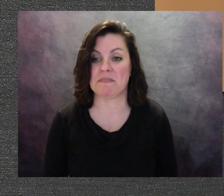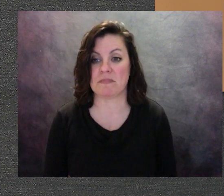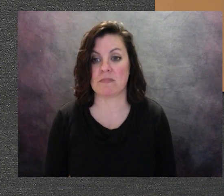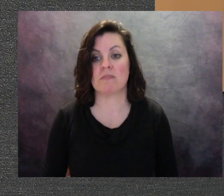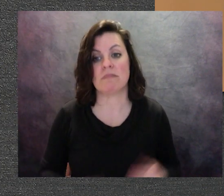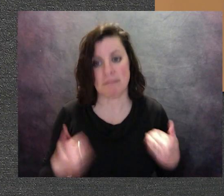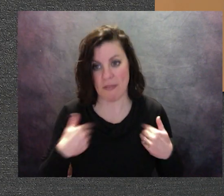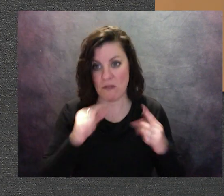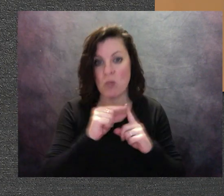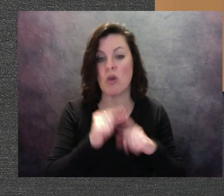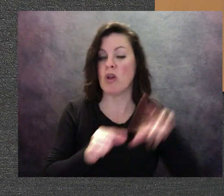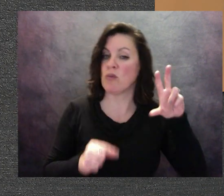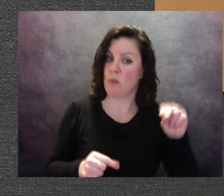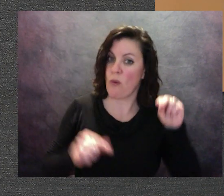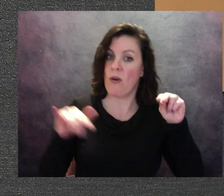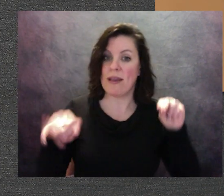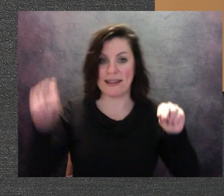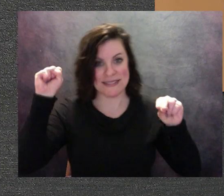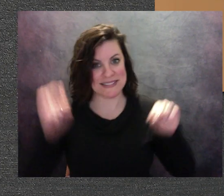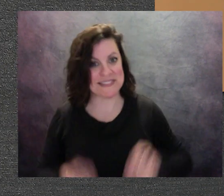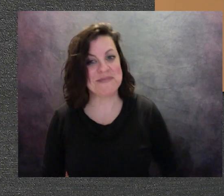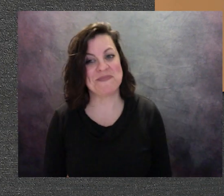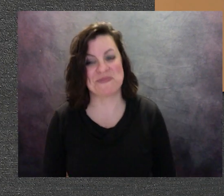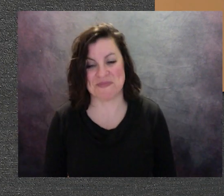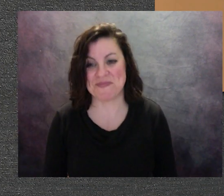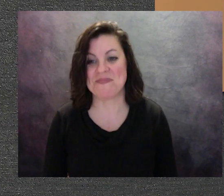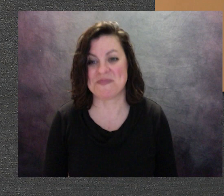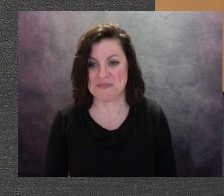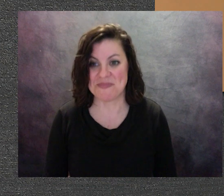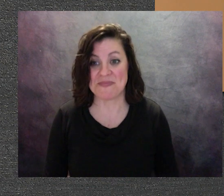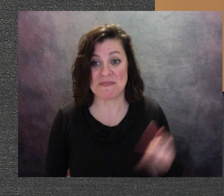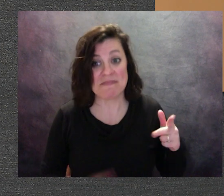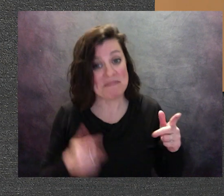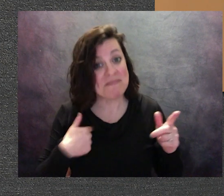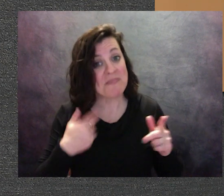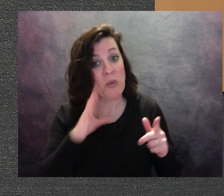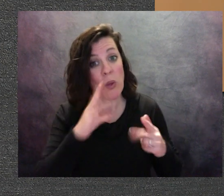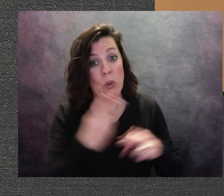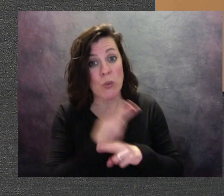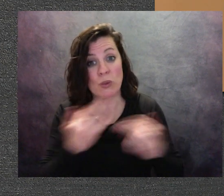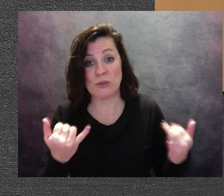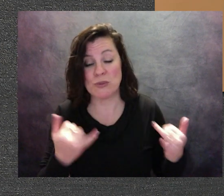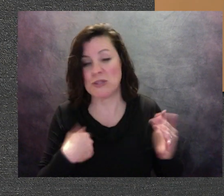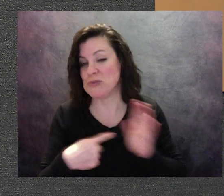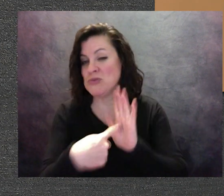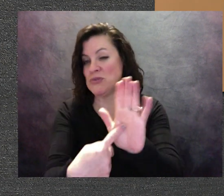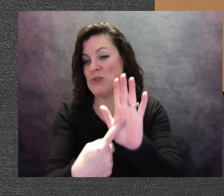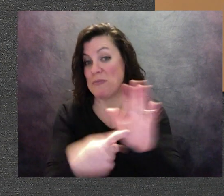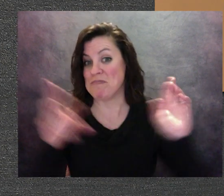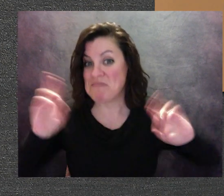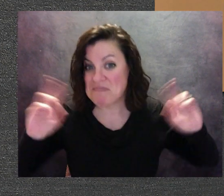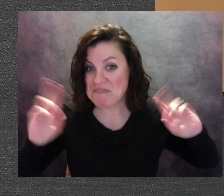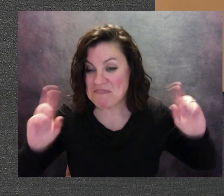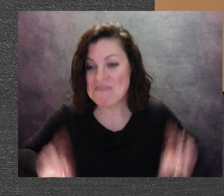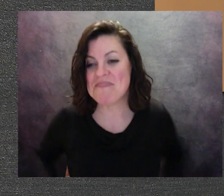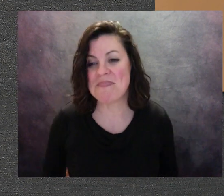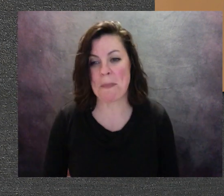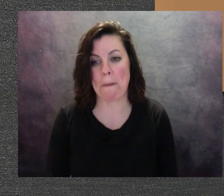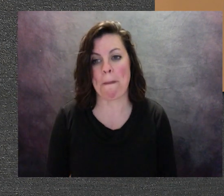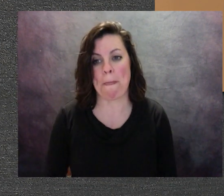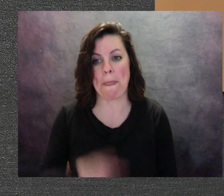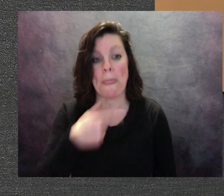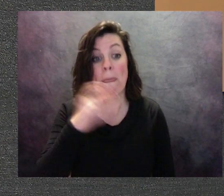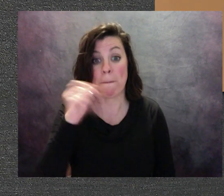words no and yes. So we're going to use this during the activity too. Here we go.